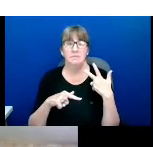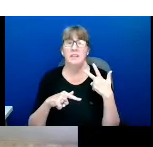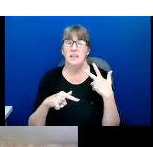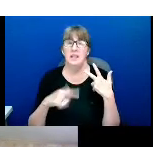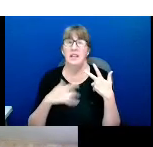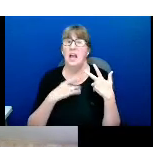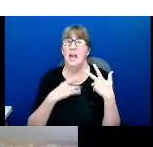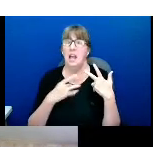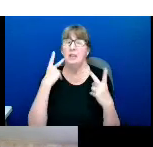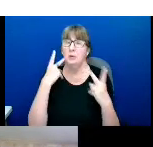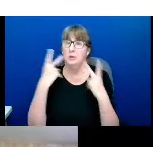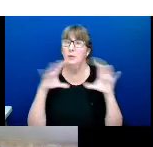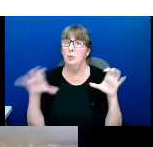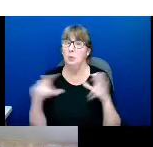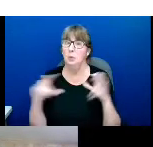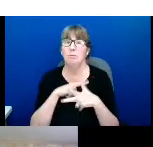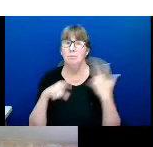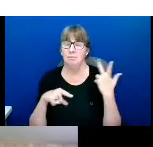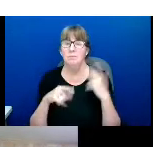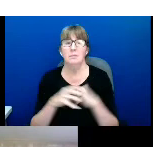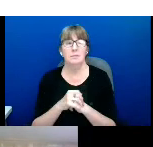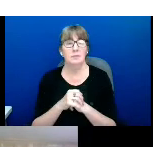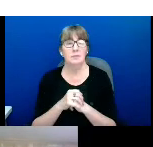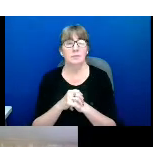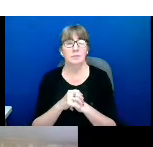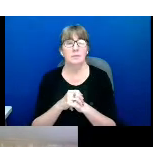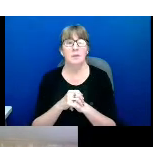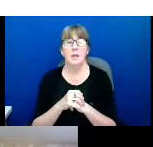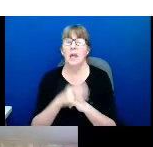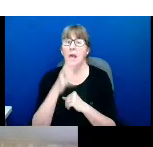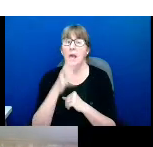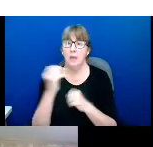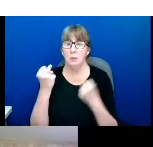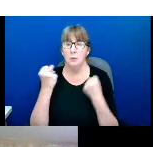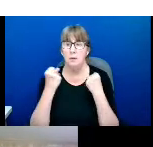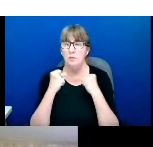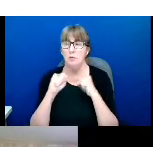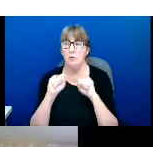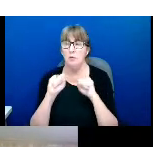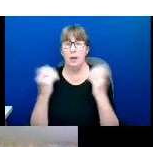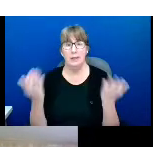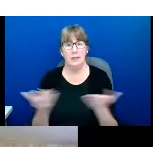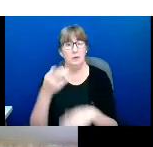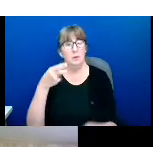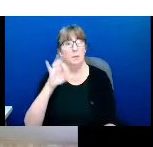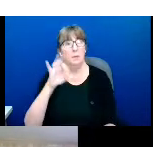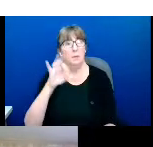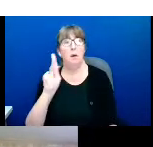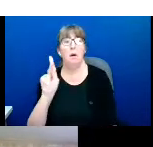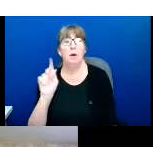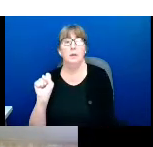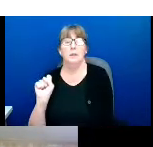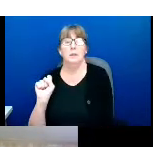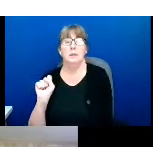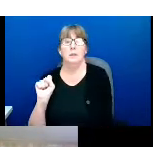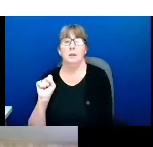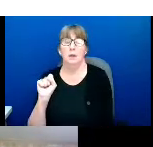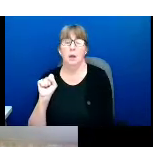well. We've also tried at the parks to take the